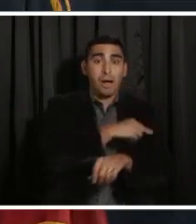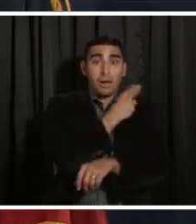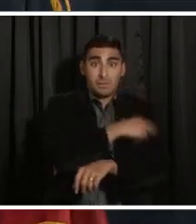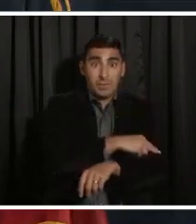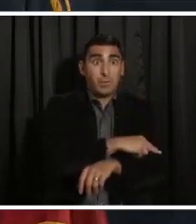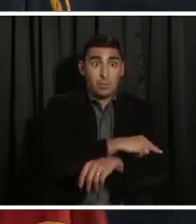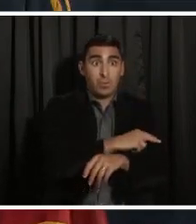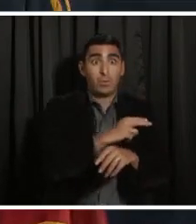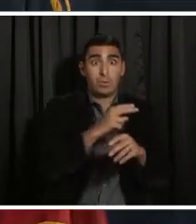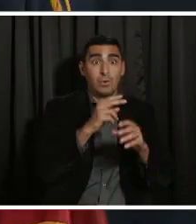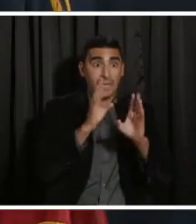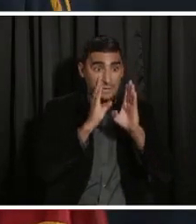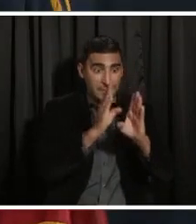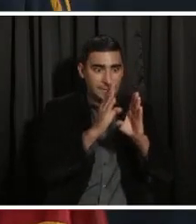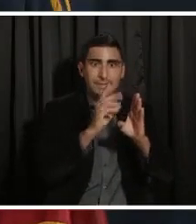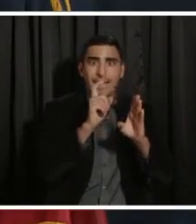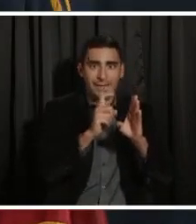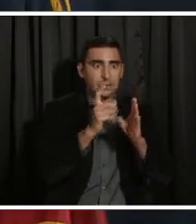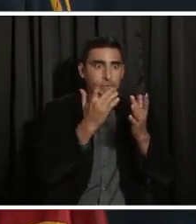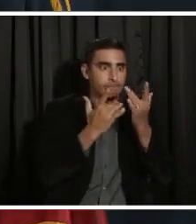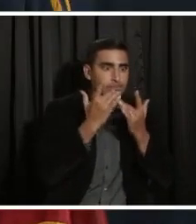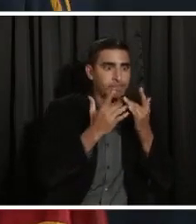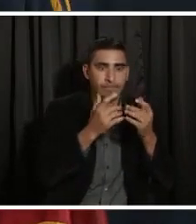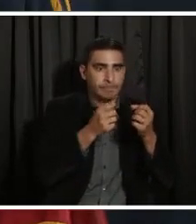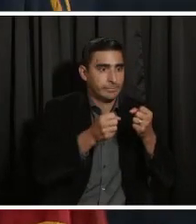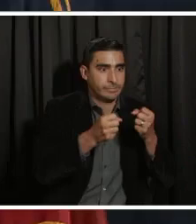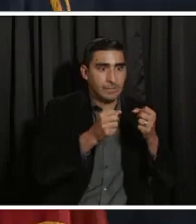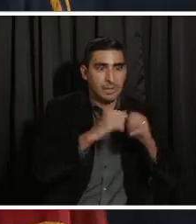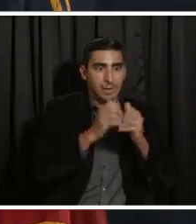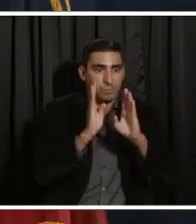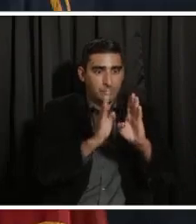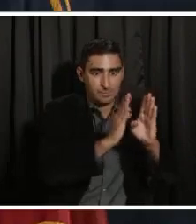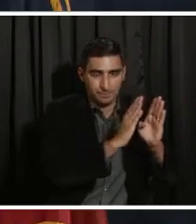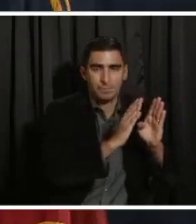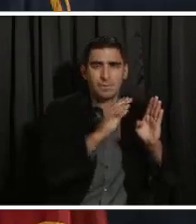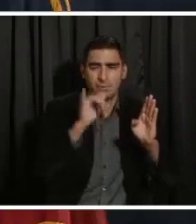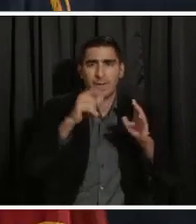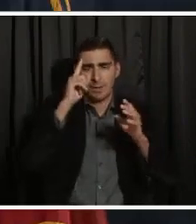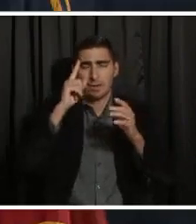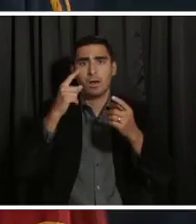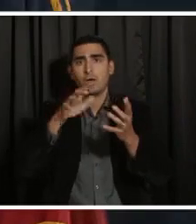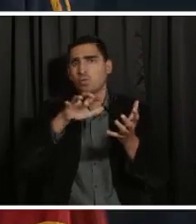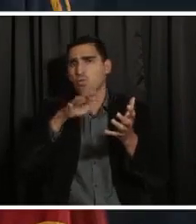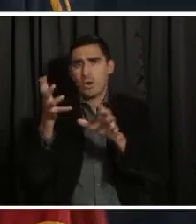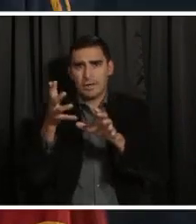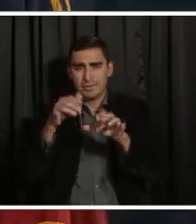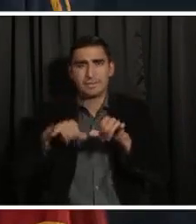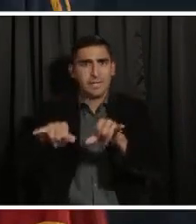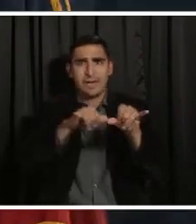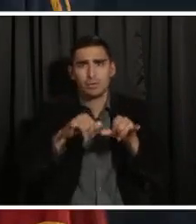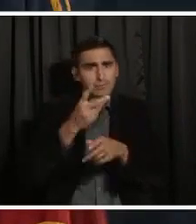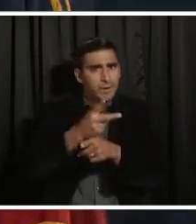you very much. So the state had crisis standards of care until earlier this